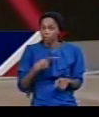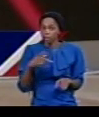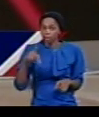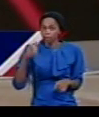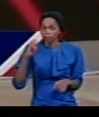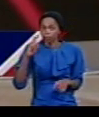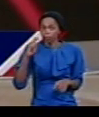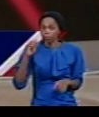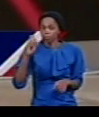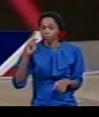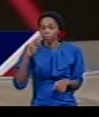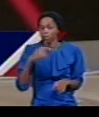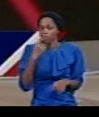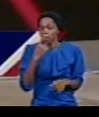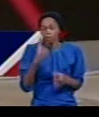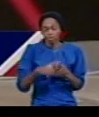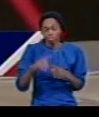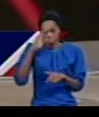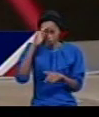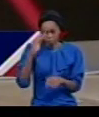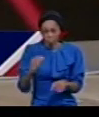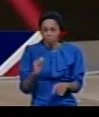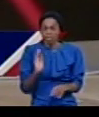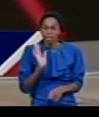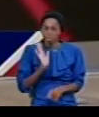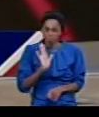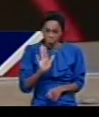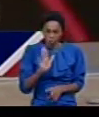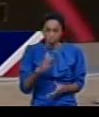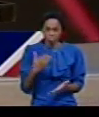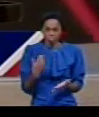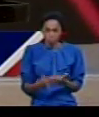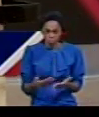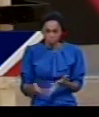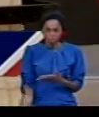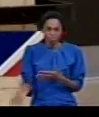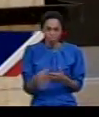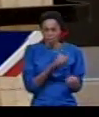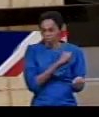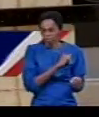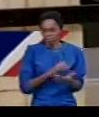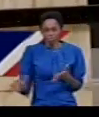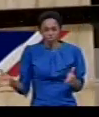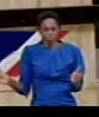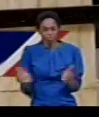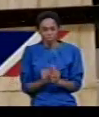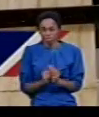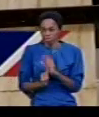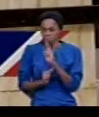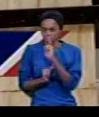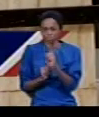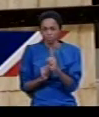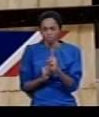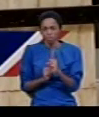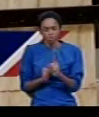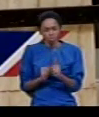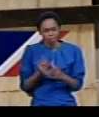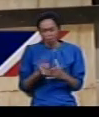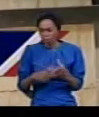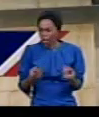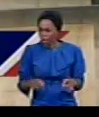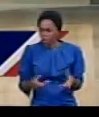said unto him, thy money perish with thee. What's happening